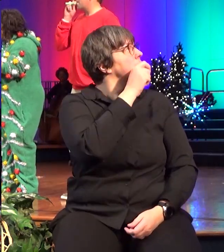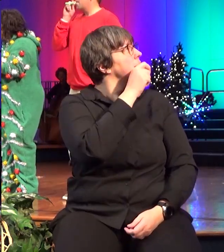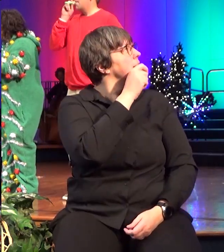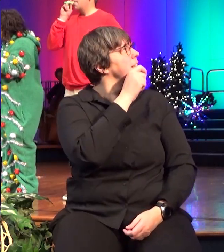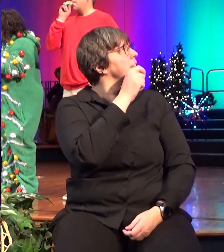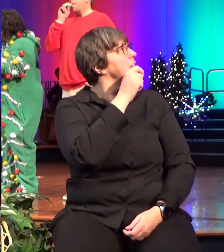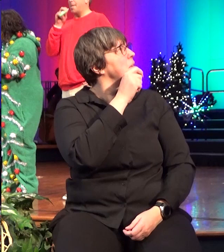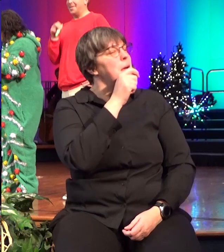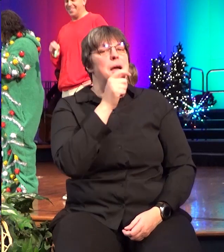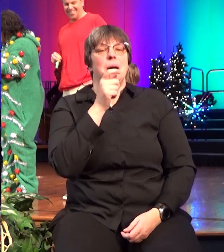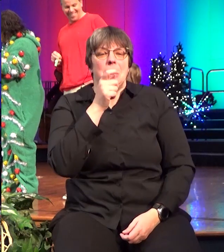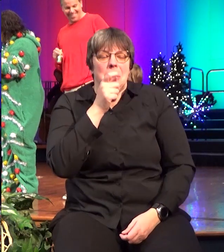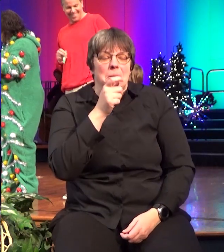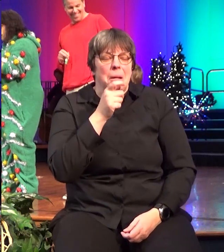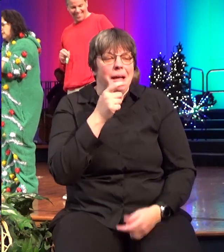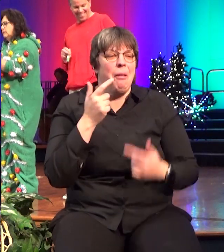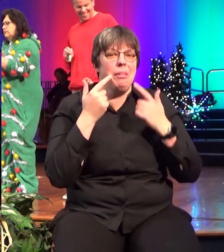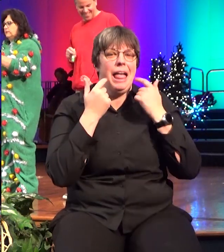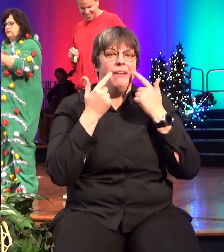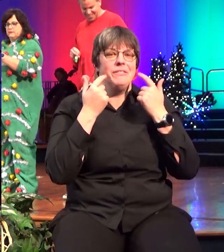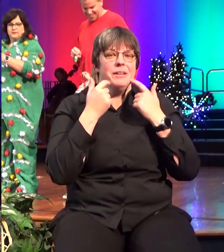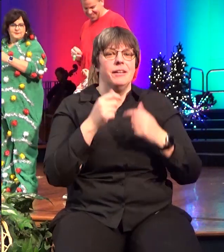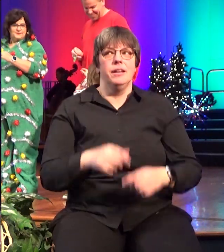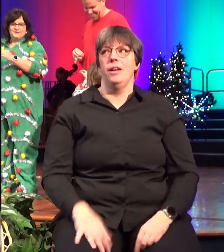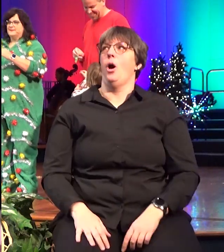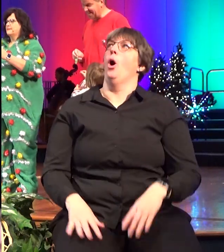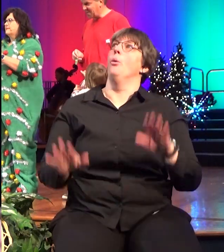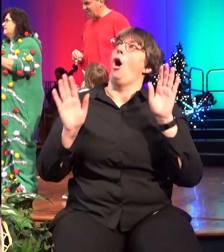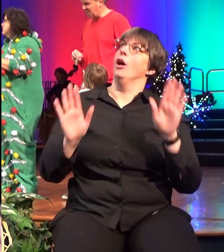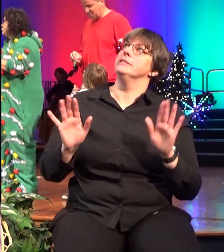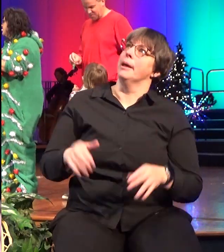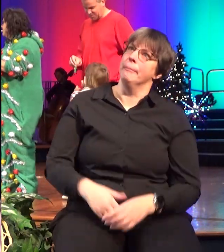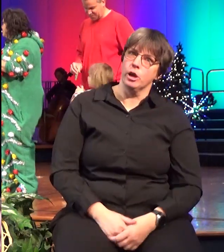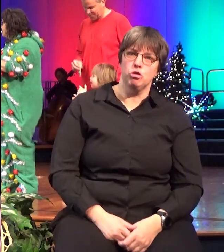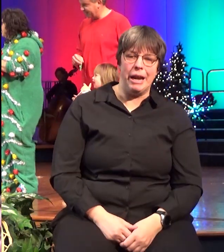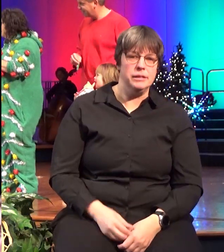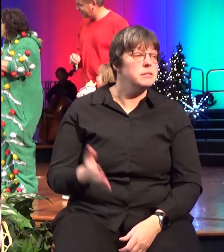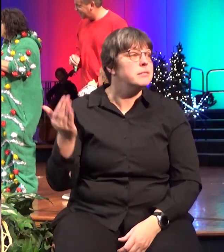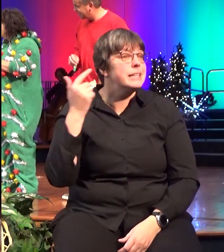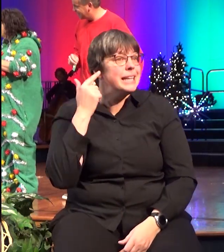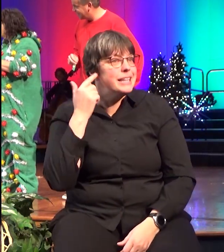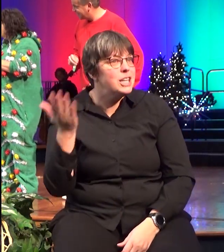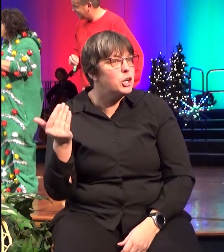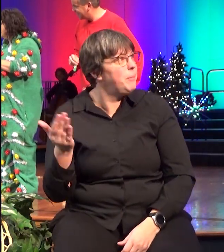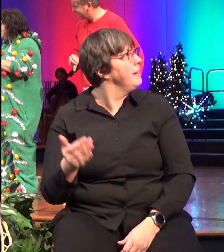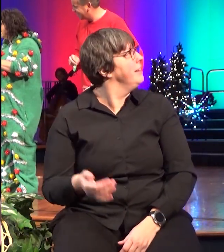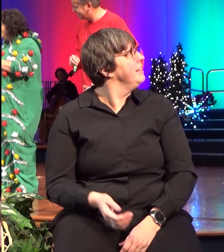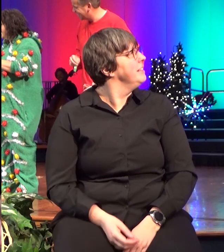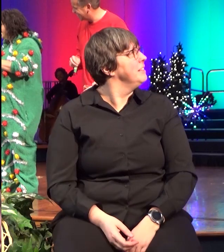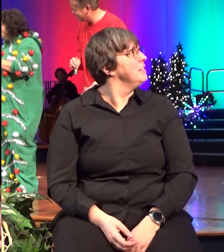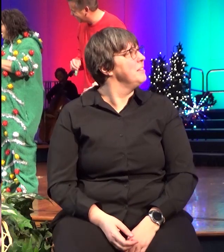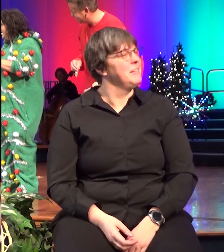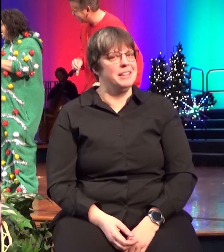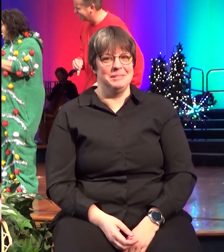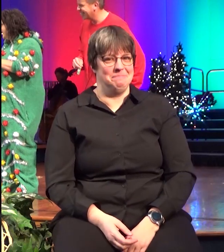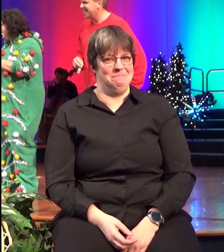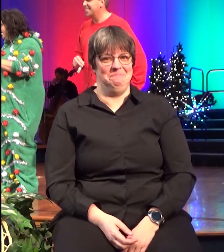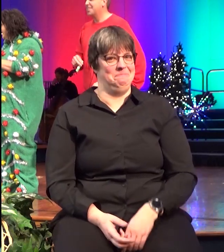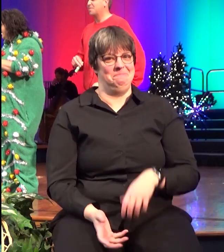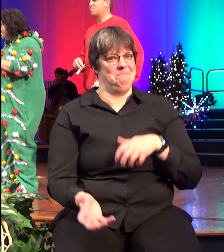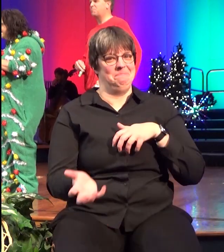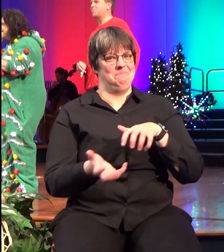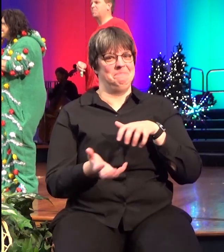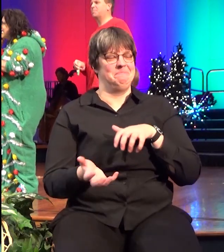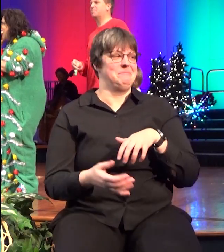Oh, brilliant. All right, let's hear you. Oh, they're